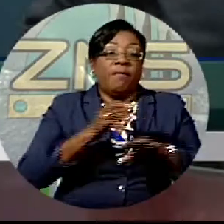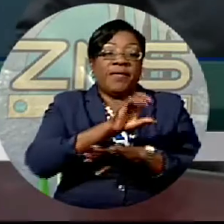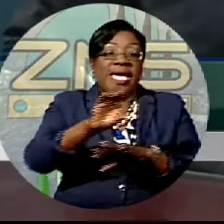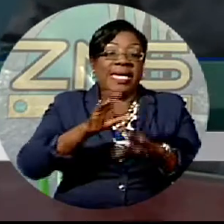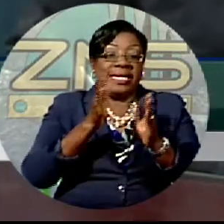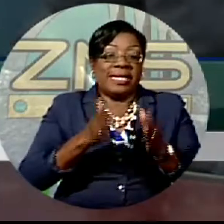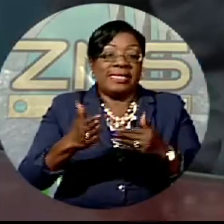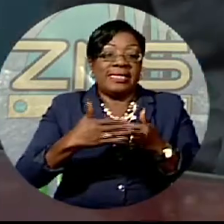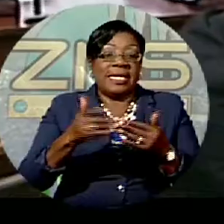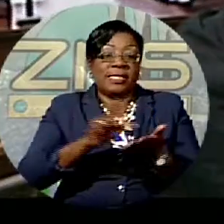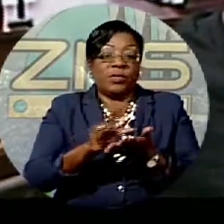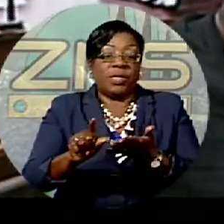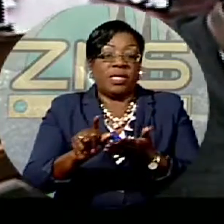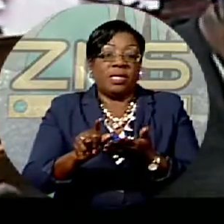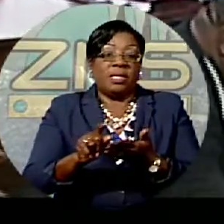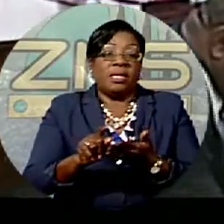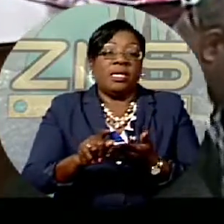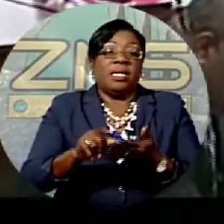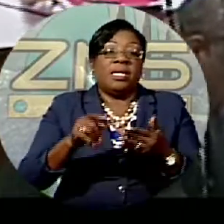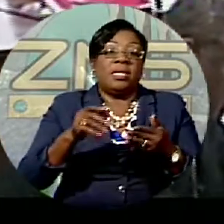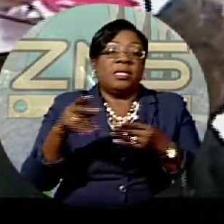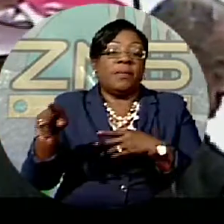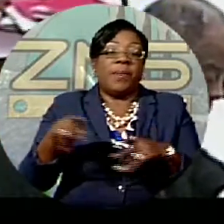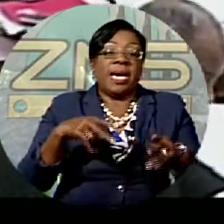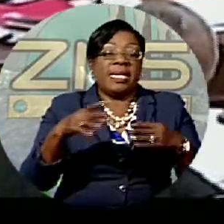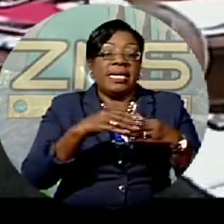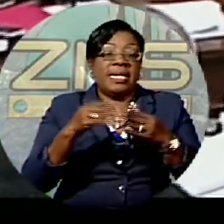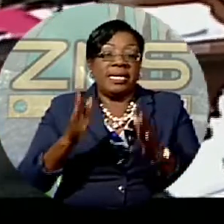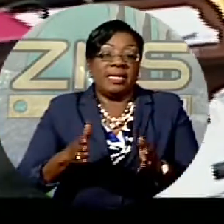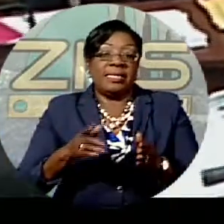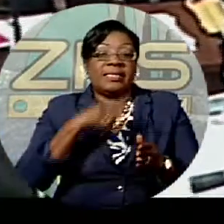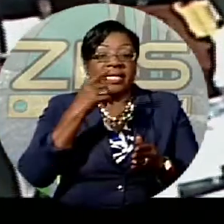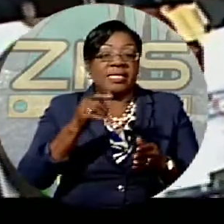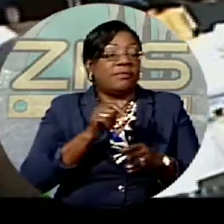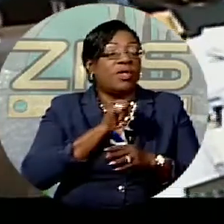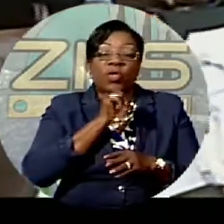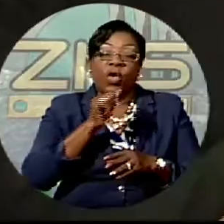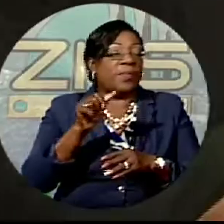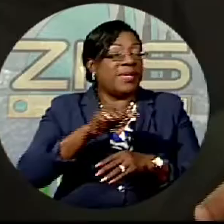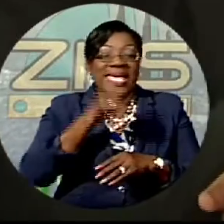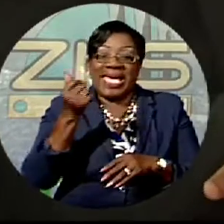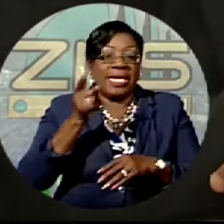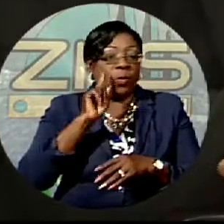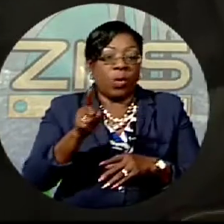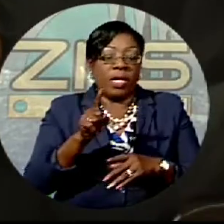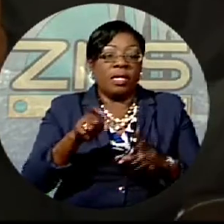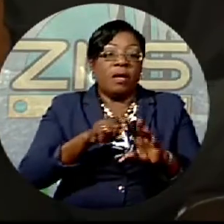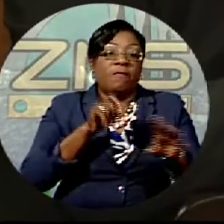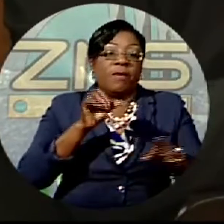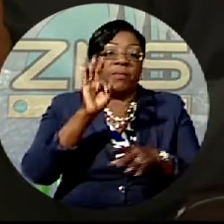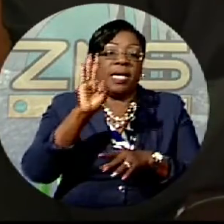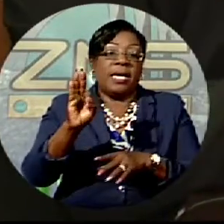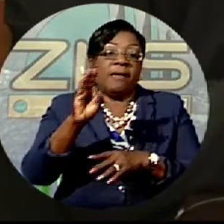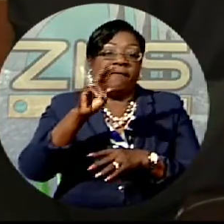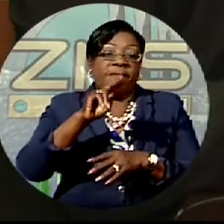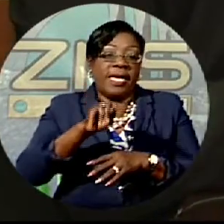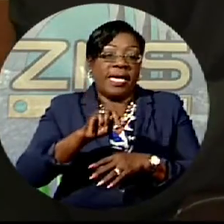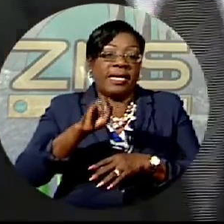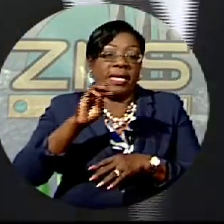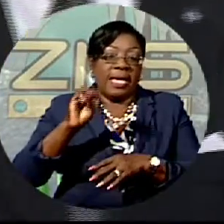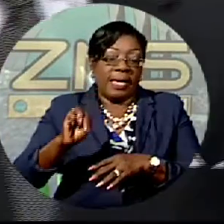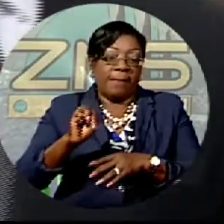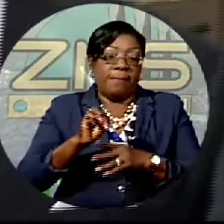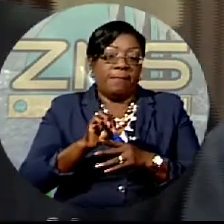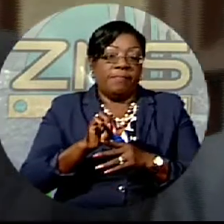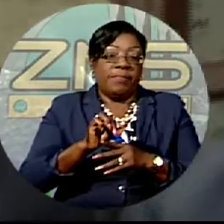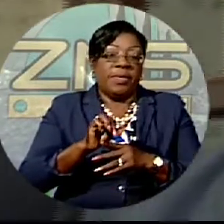2017 general election. But party leaders say it will not include anyone from the Free National Movement. Despite establishing an alliance with the group dubbed the